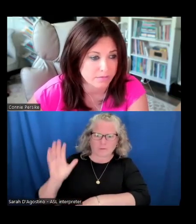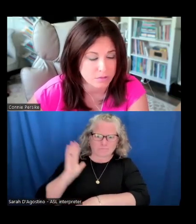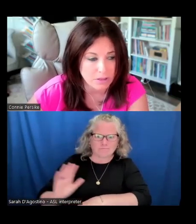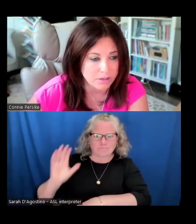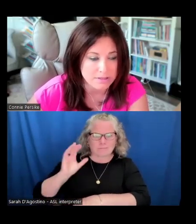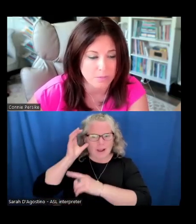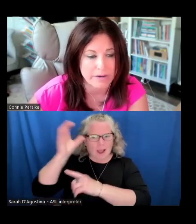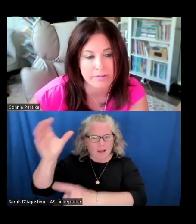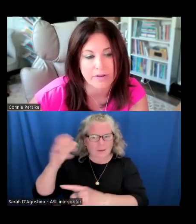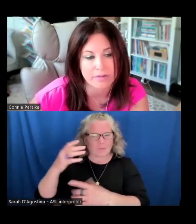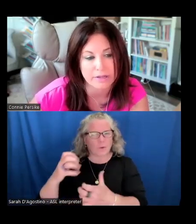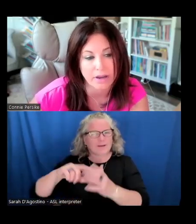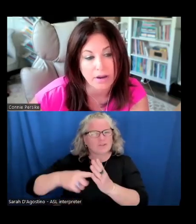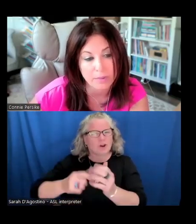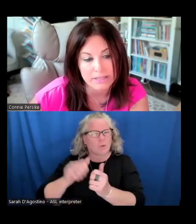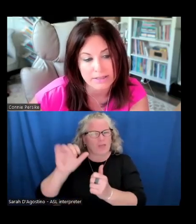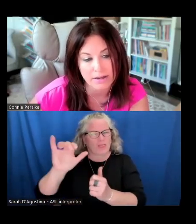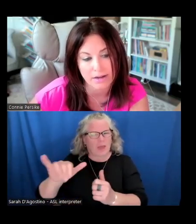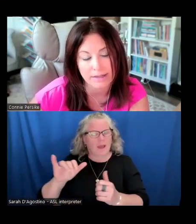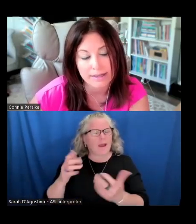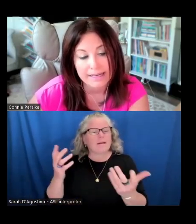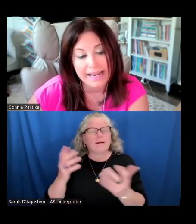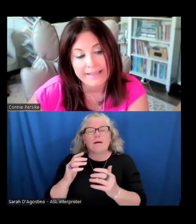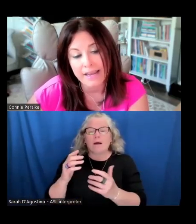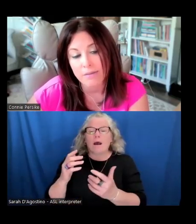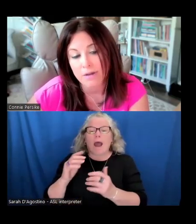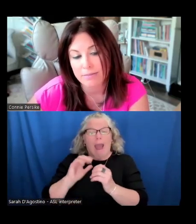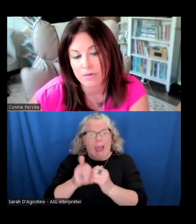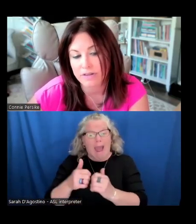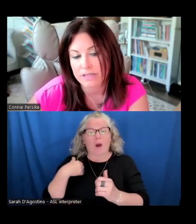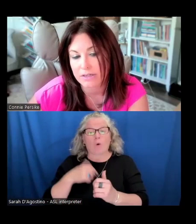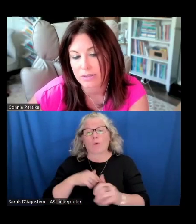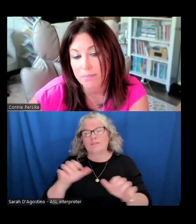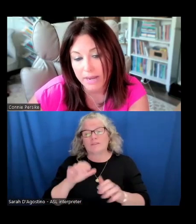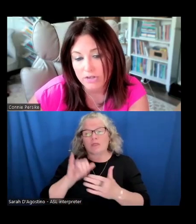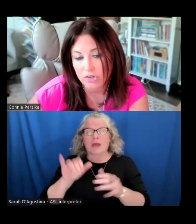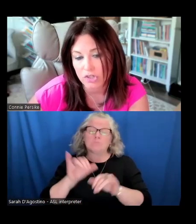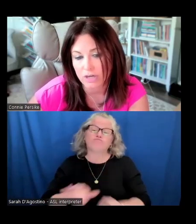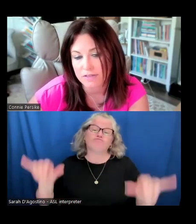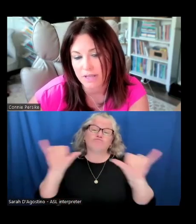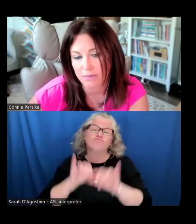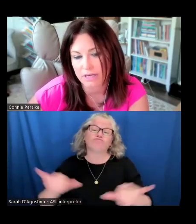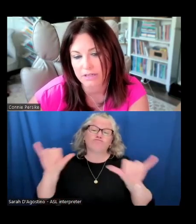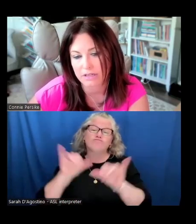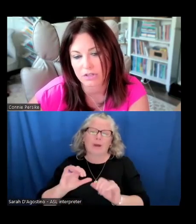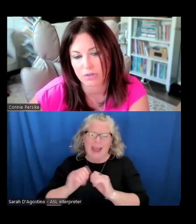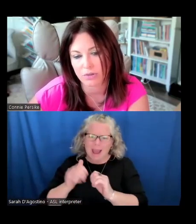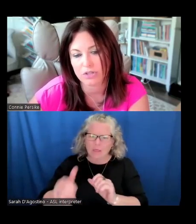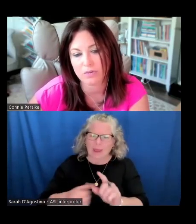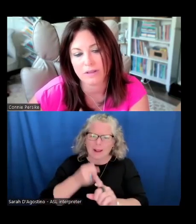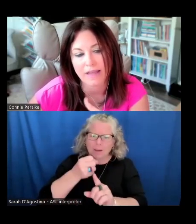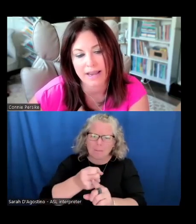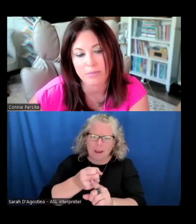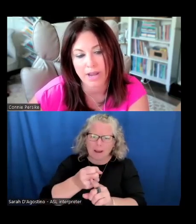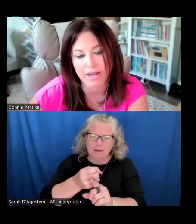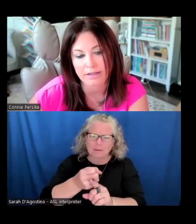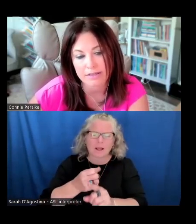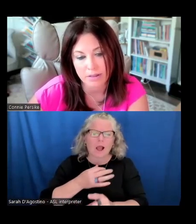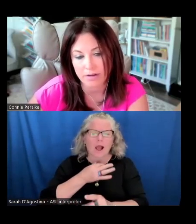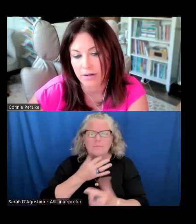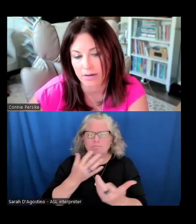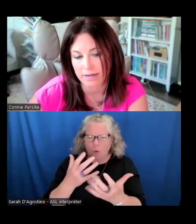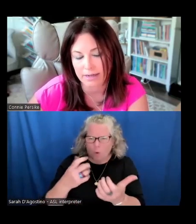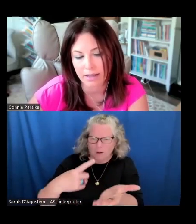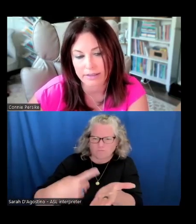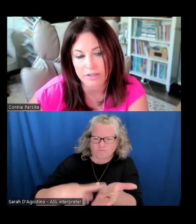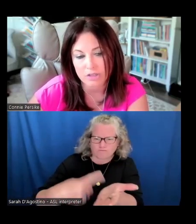impact of doing things the way we've always done. And then I want to move into some major shifts that we need to do to align practice with